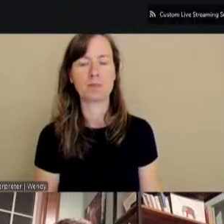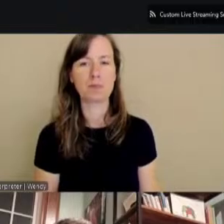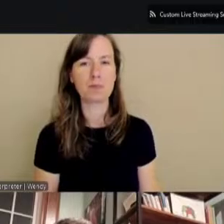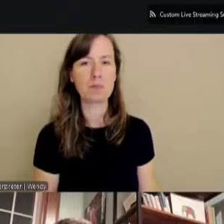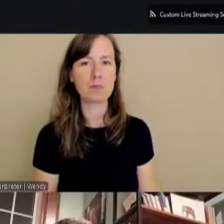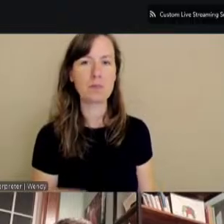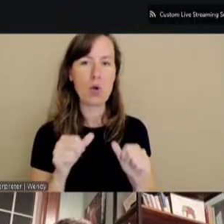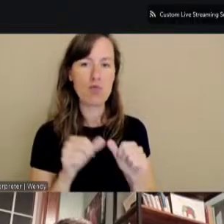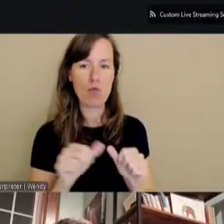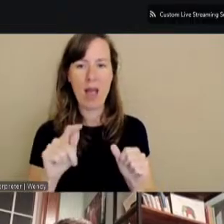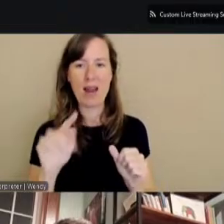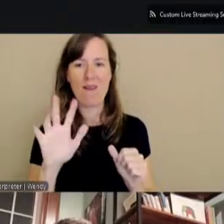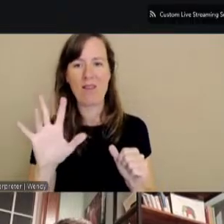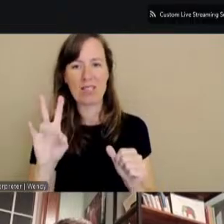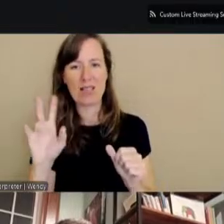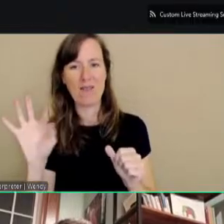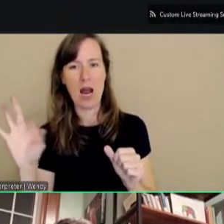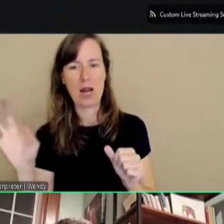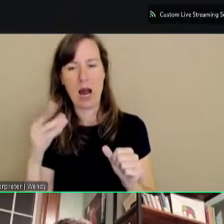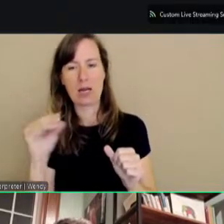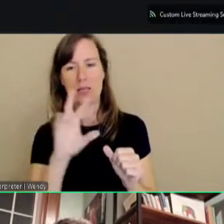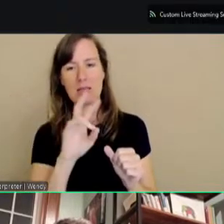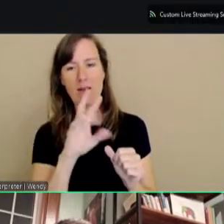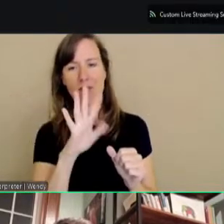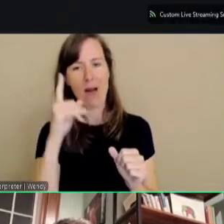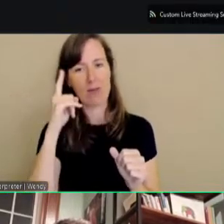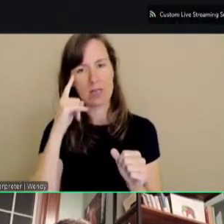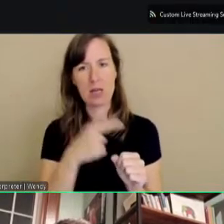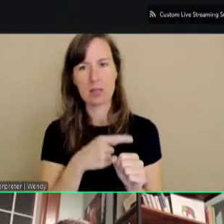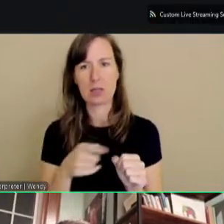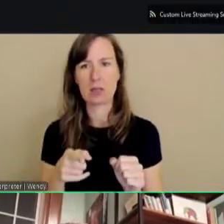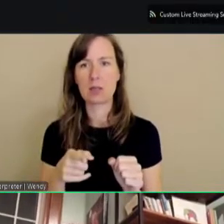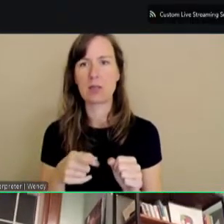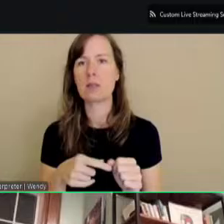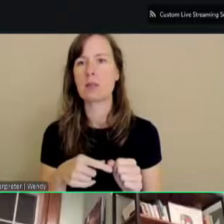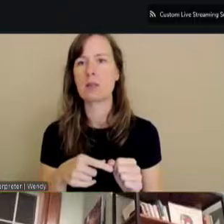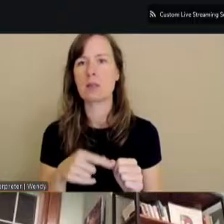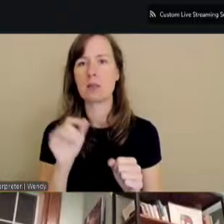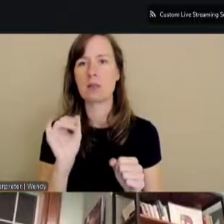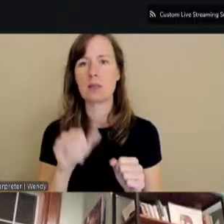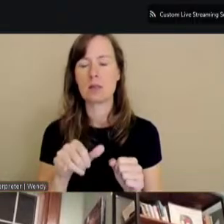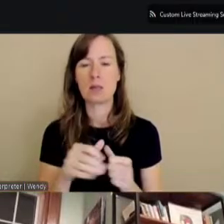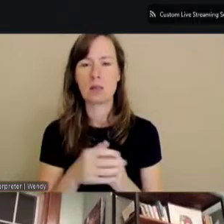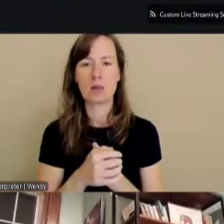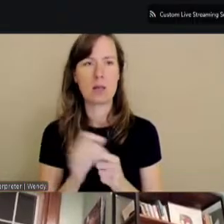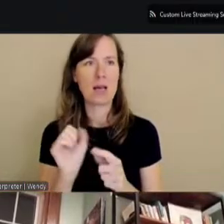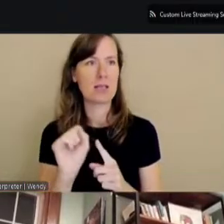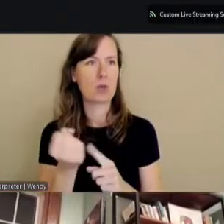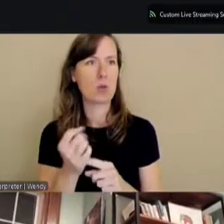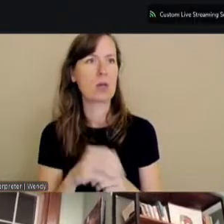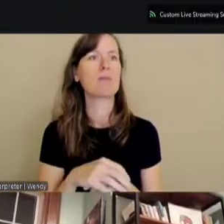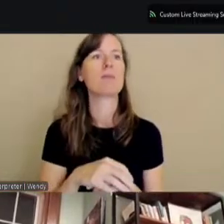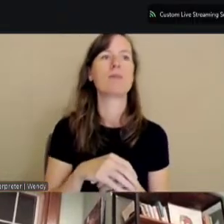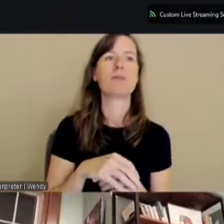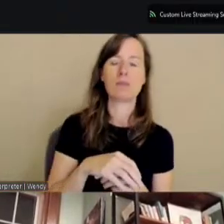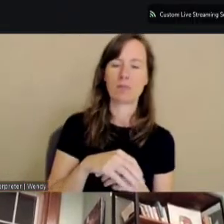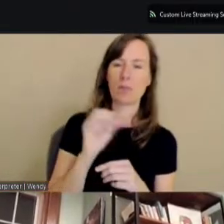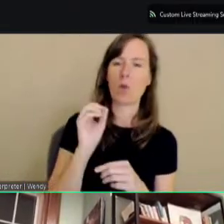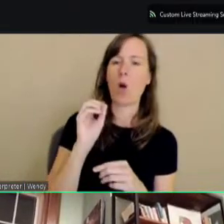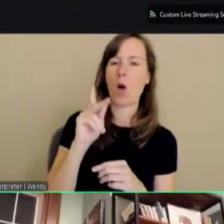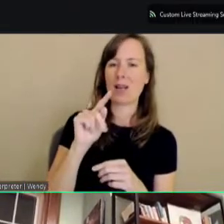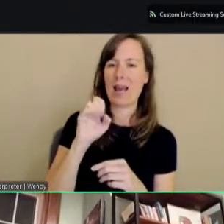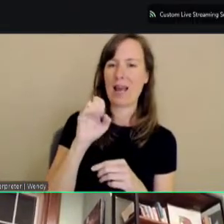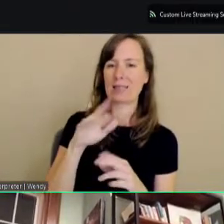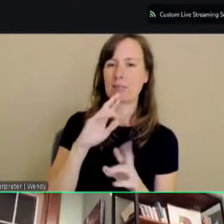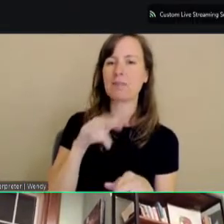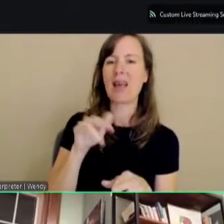$57.99 and 75 cents. Yeah. That would quantify that for you. Okay, so that's useful, right? So that's